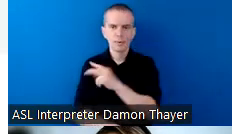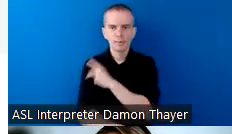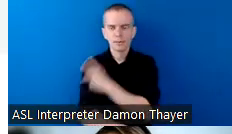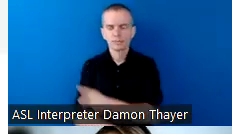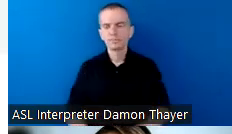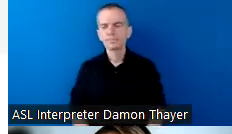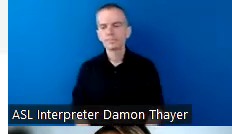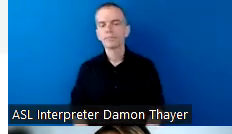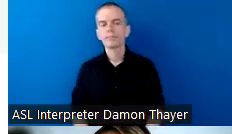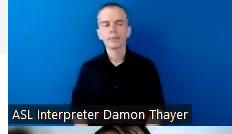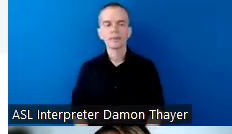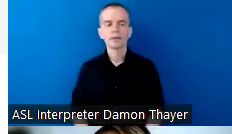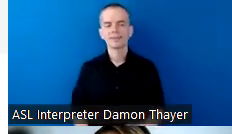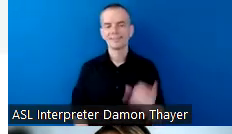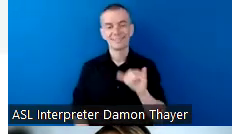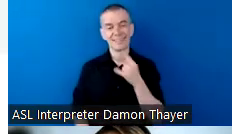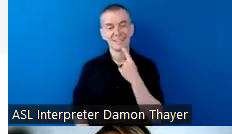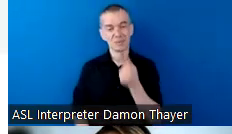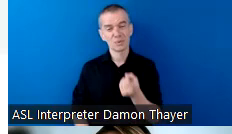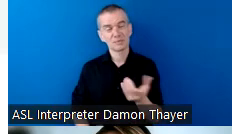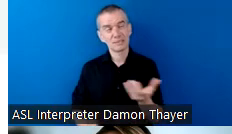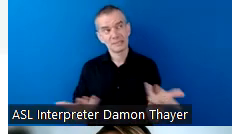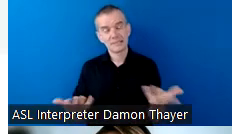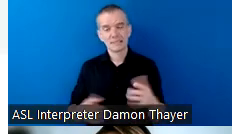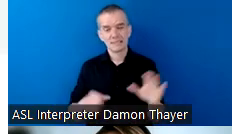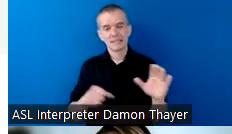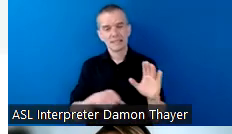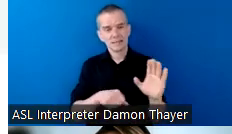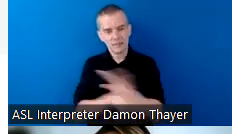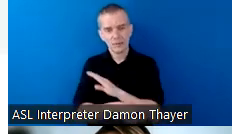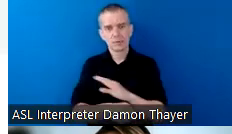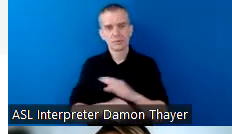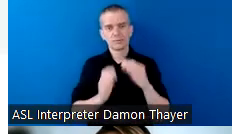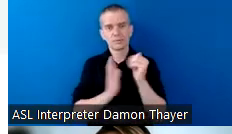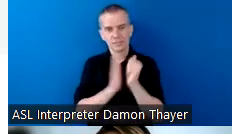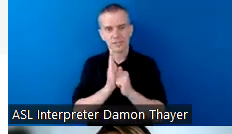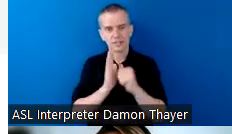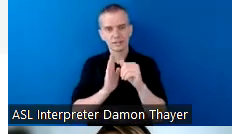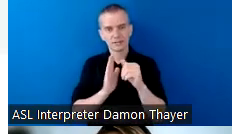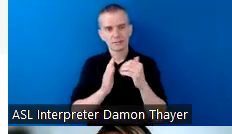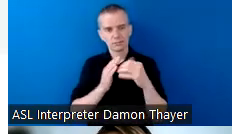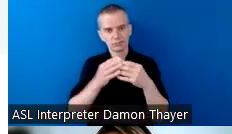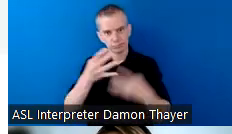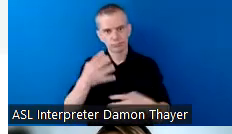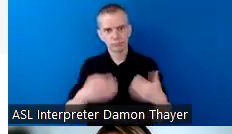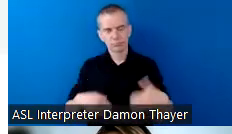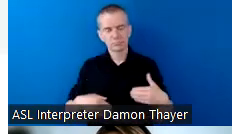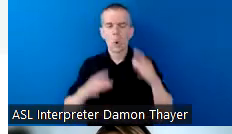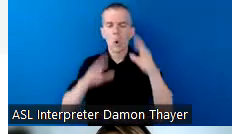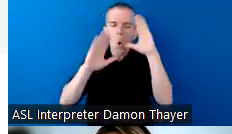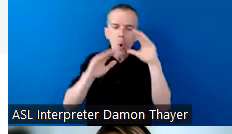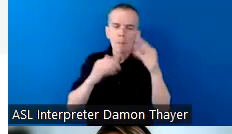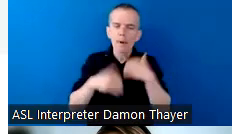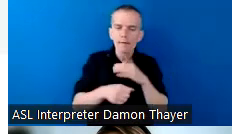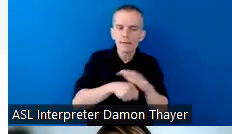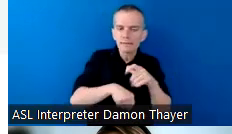As I mentioned, we have a full agenda today, so hopefully we'll be able to have some time for Q&A. But in the